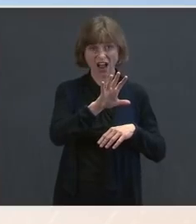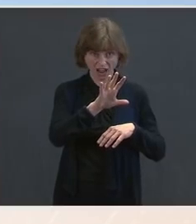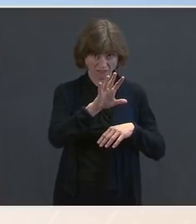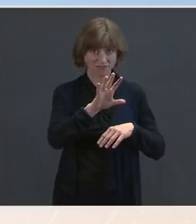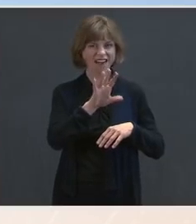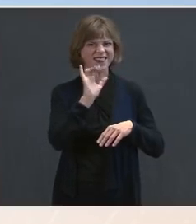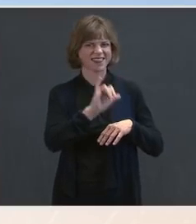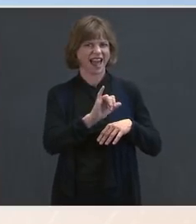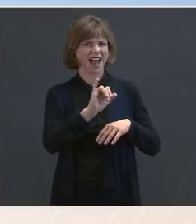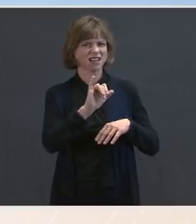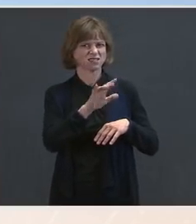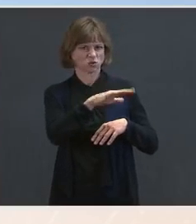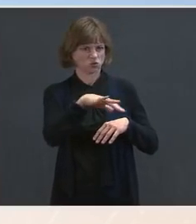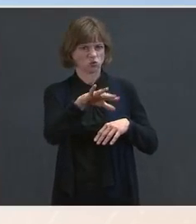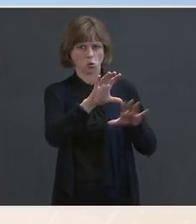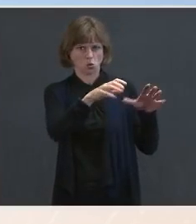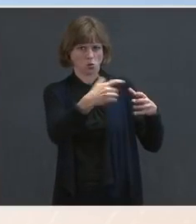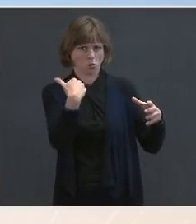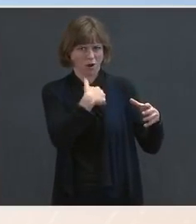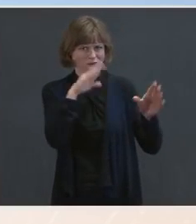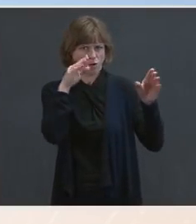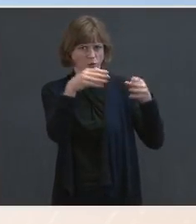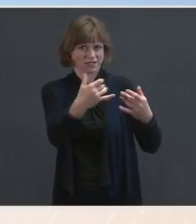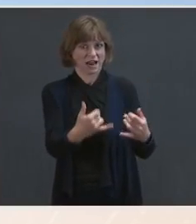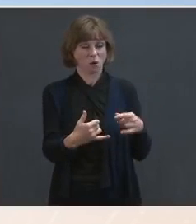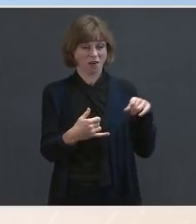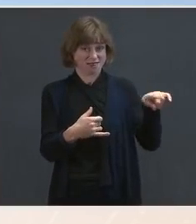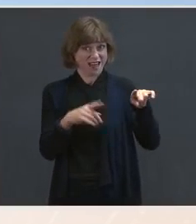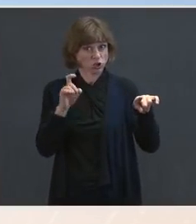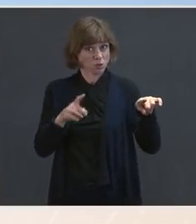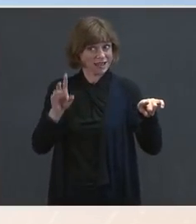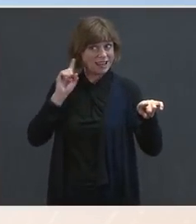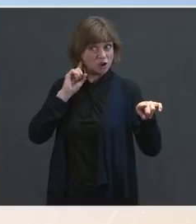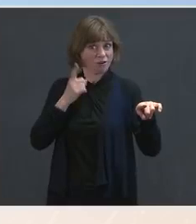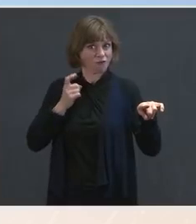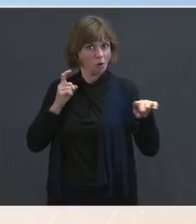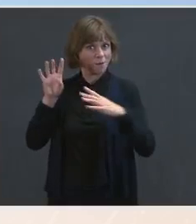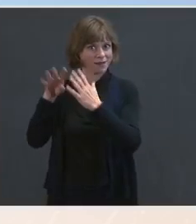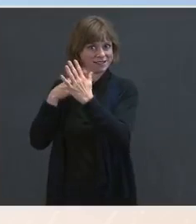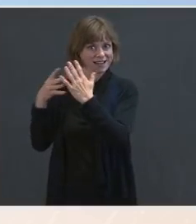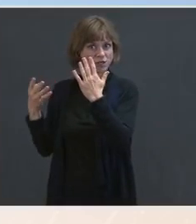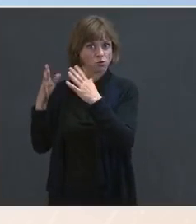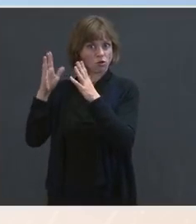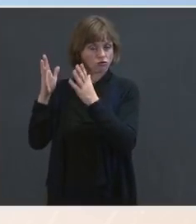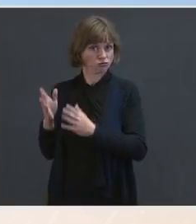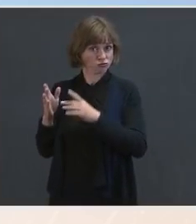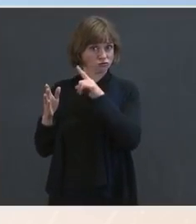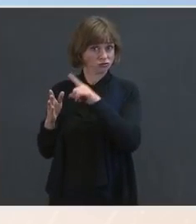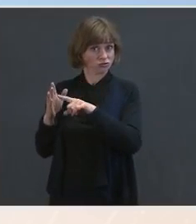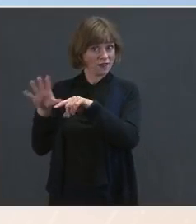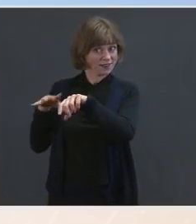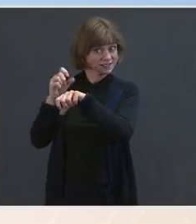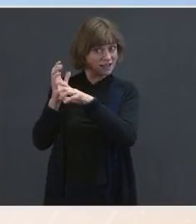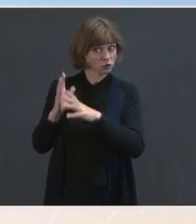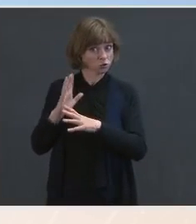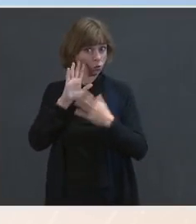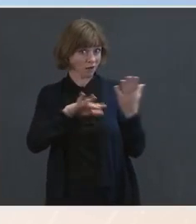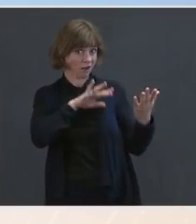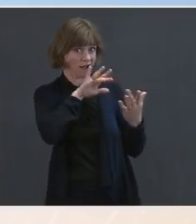at the moment, should be hearing from our schedulers. And our schedulers are in contact with them. And if you just take an example